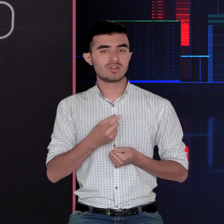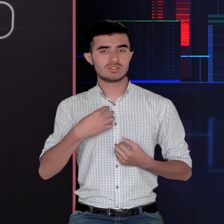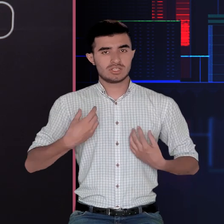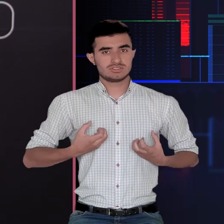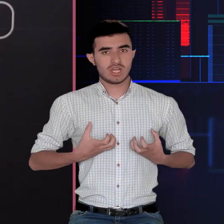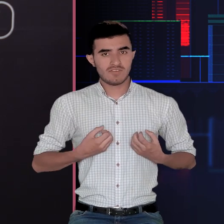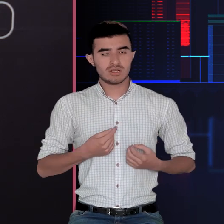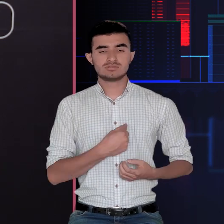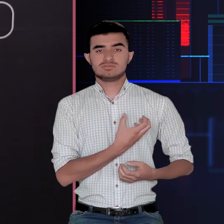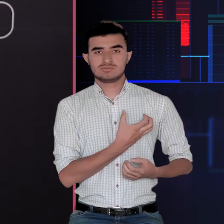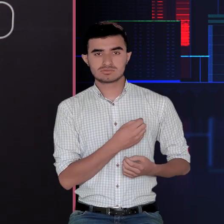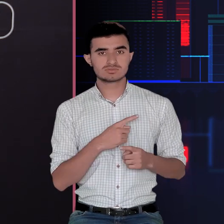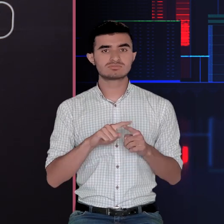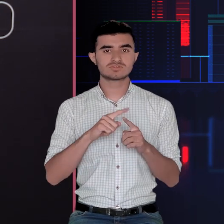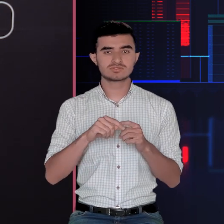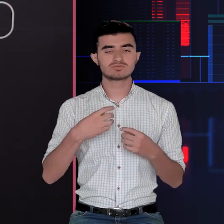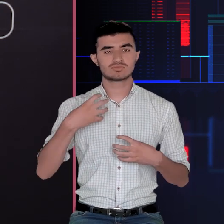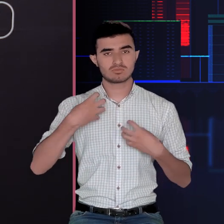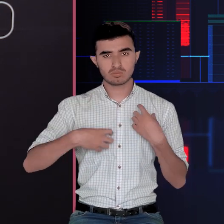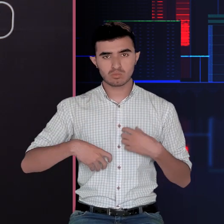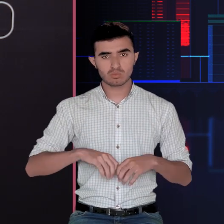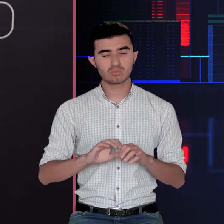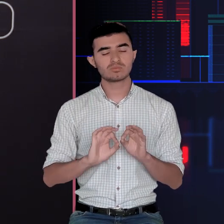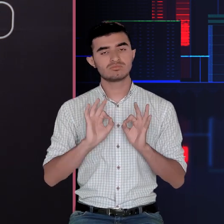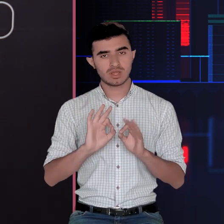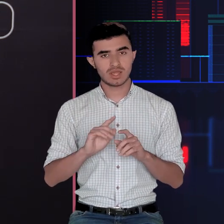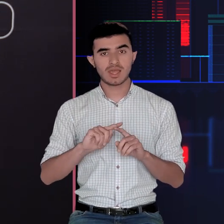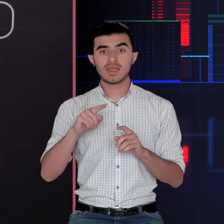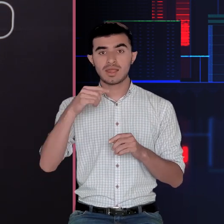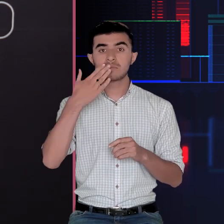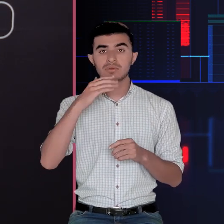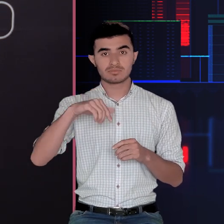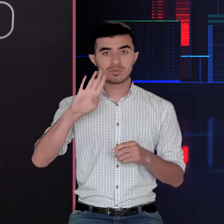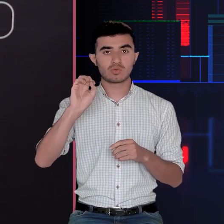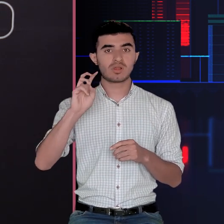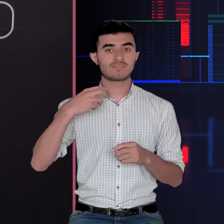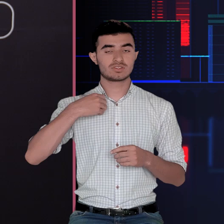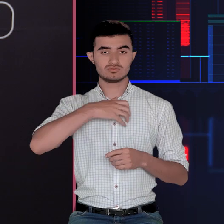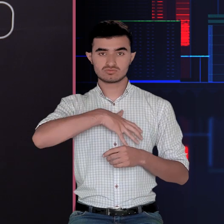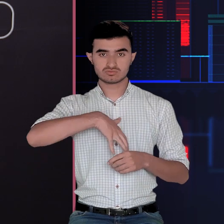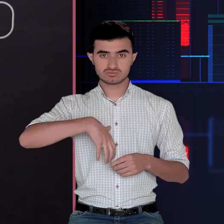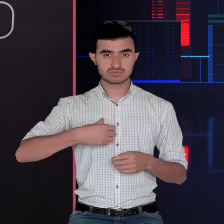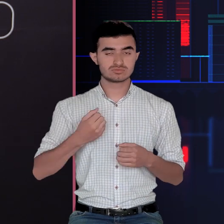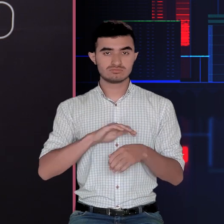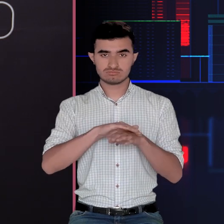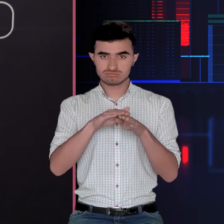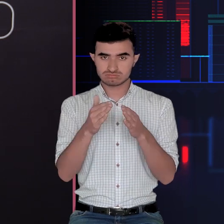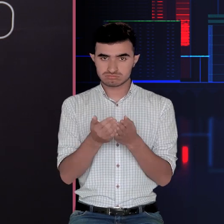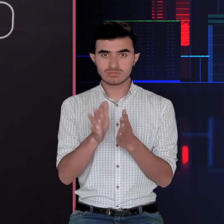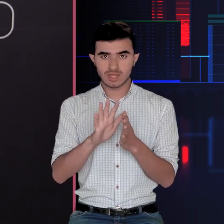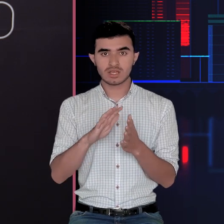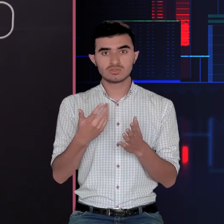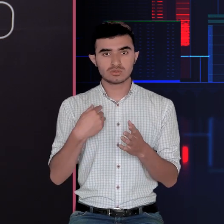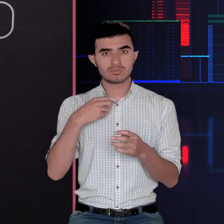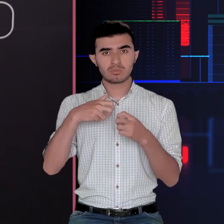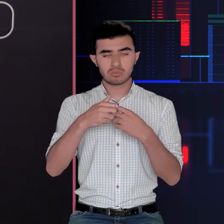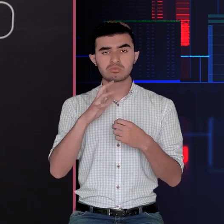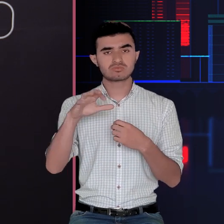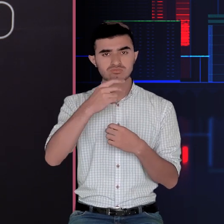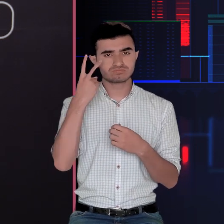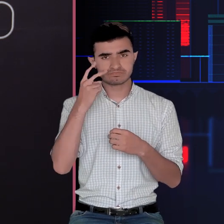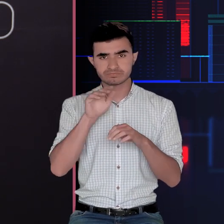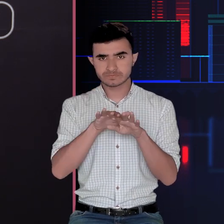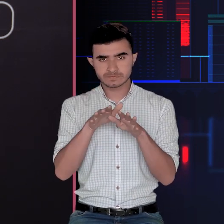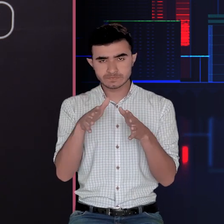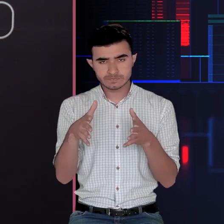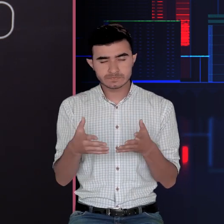the digestive system, and so on, the renal system, and so on and so forth. So because the fascia goes everywhere, we get a license to go everywhere and